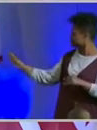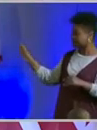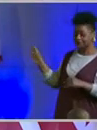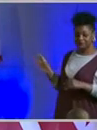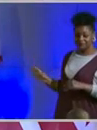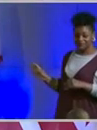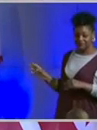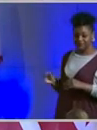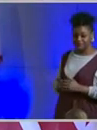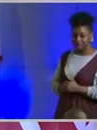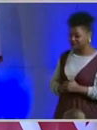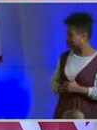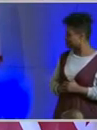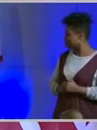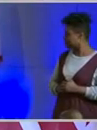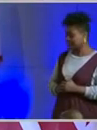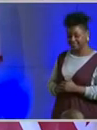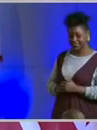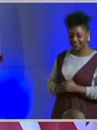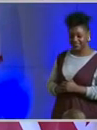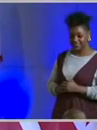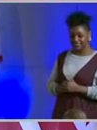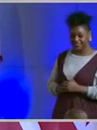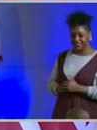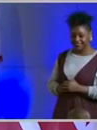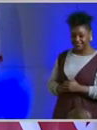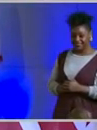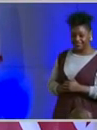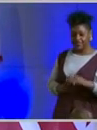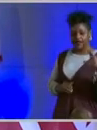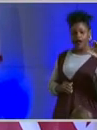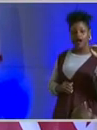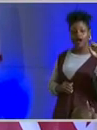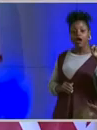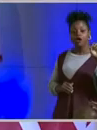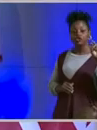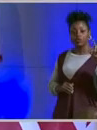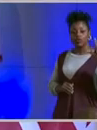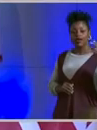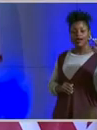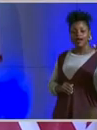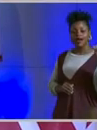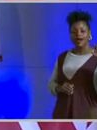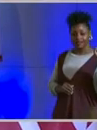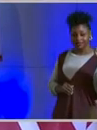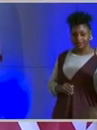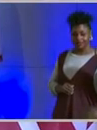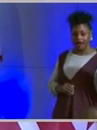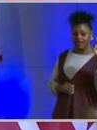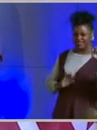Welcome. We have Hansul Kang, State Superintendent of Education.